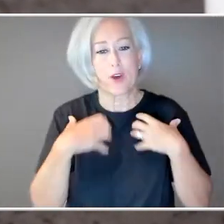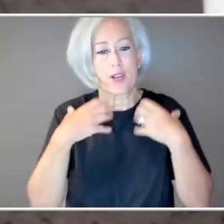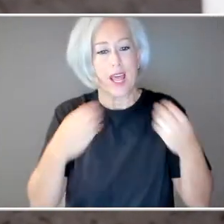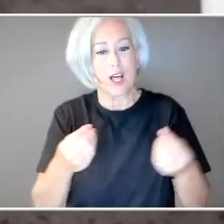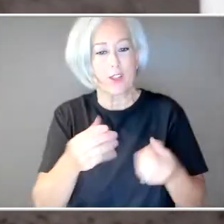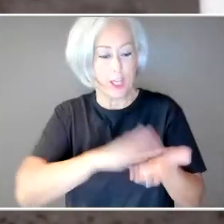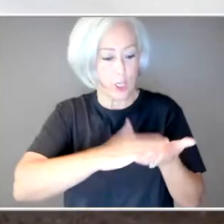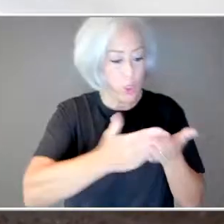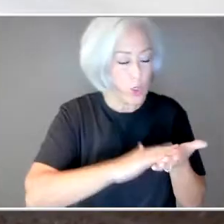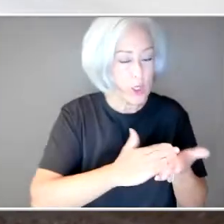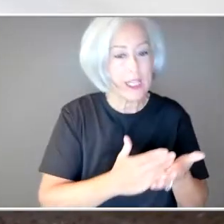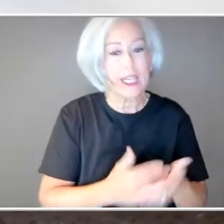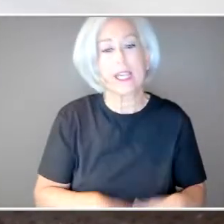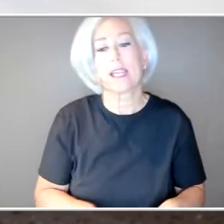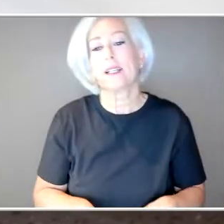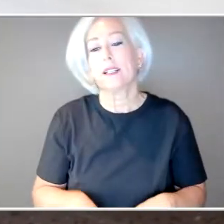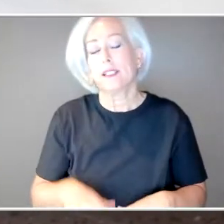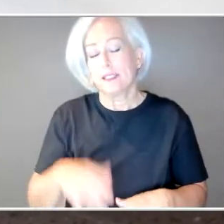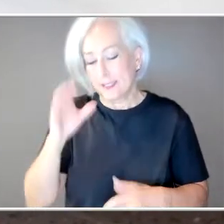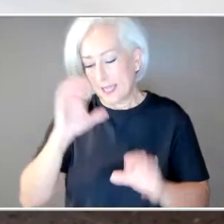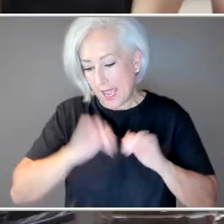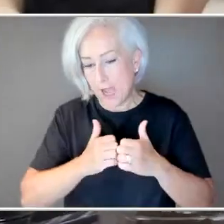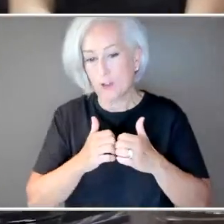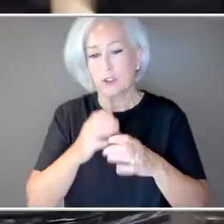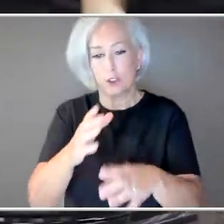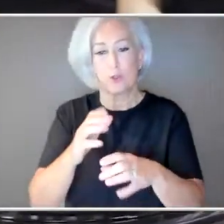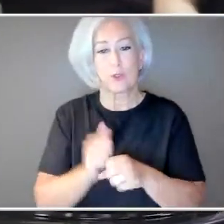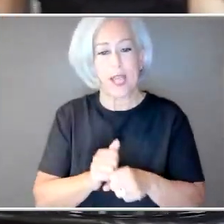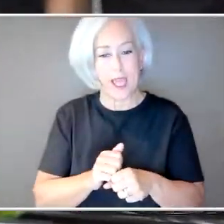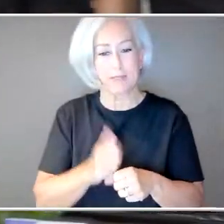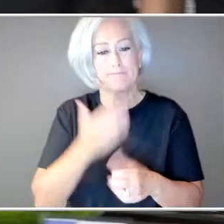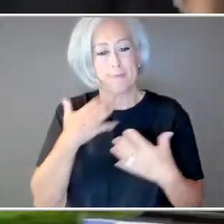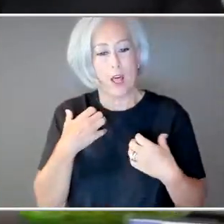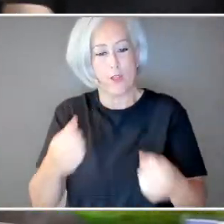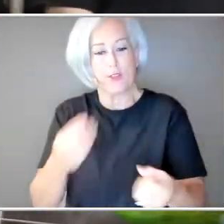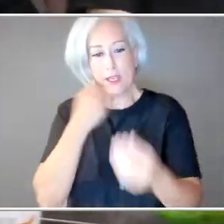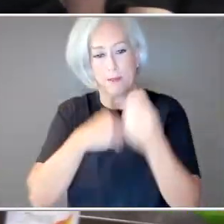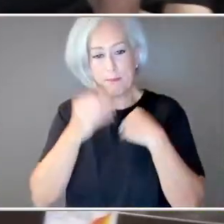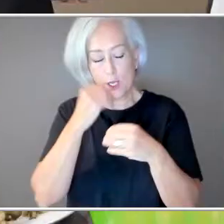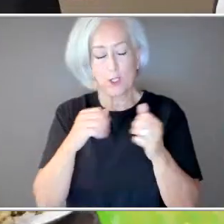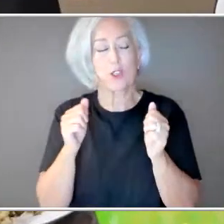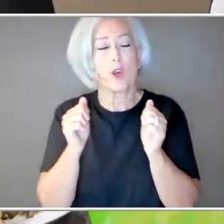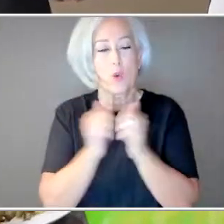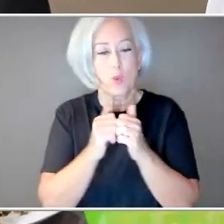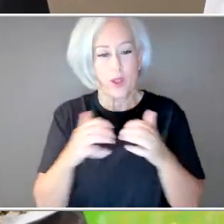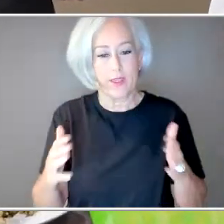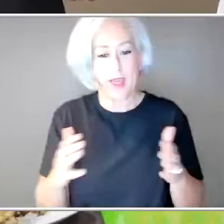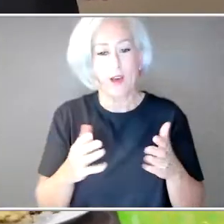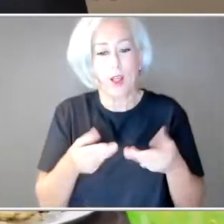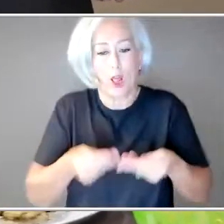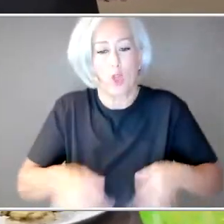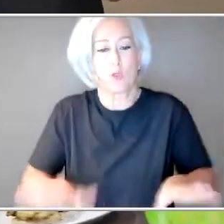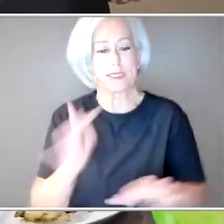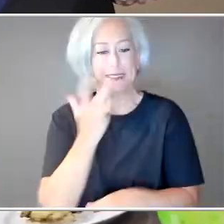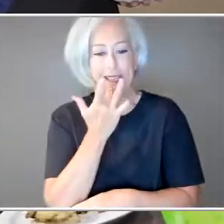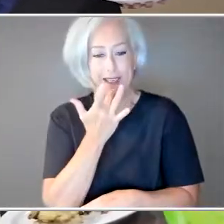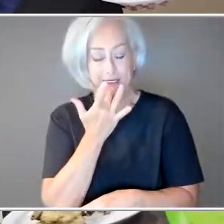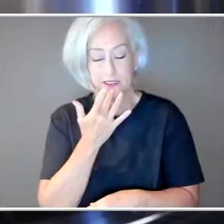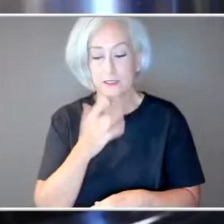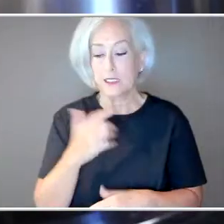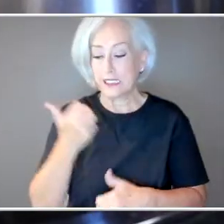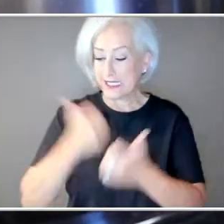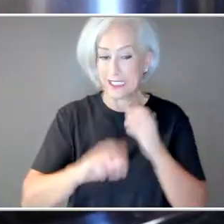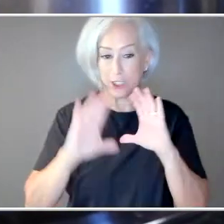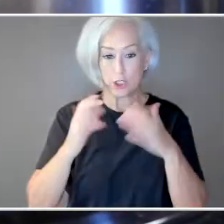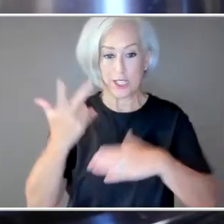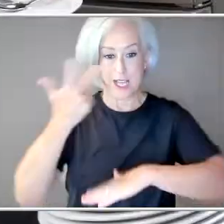get nutritious meals without sacrificing taste. Each course is 3 days long, but Dr. Love has big dreams to one day